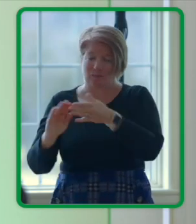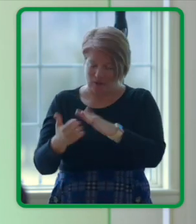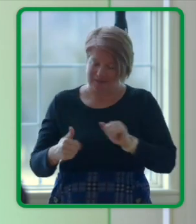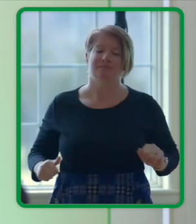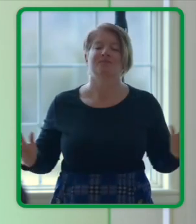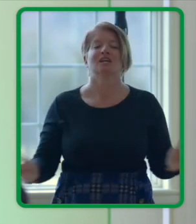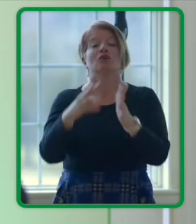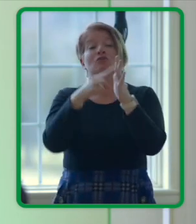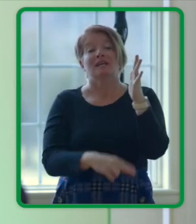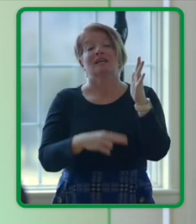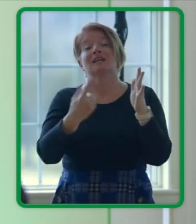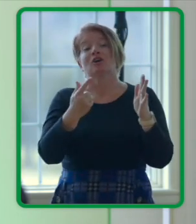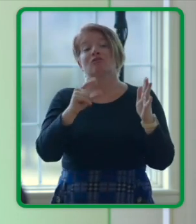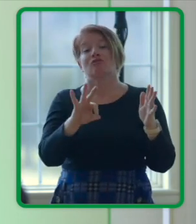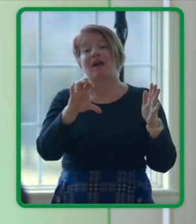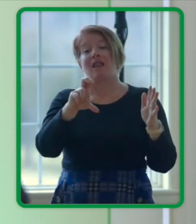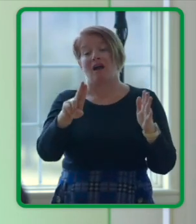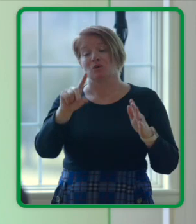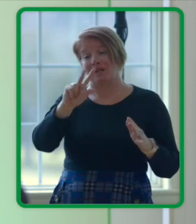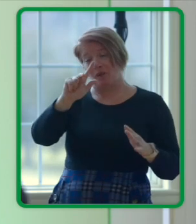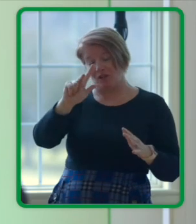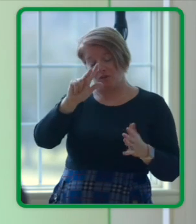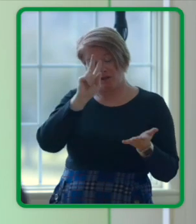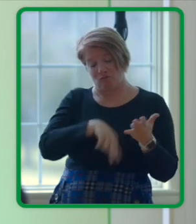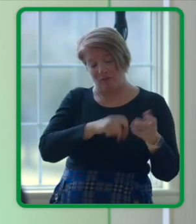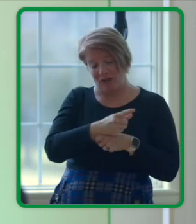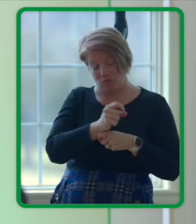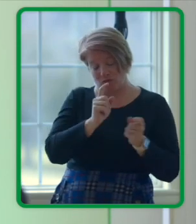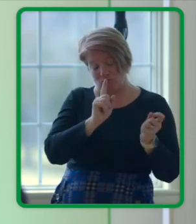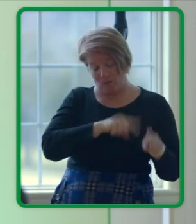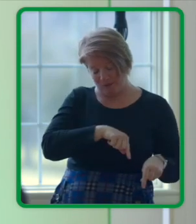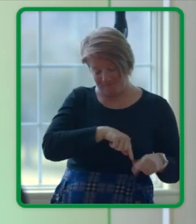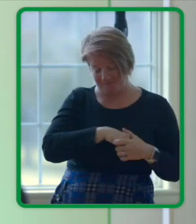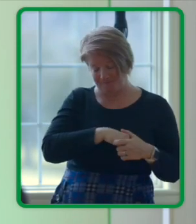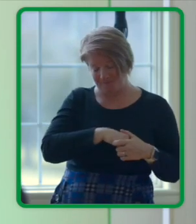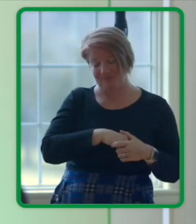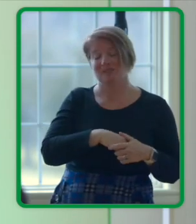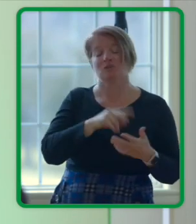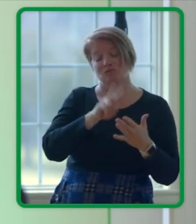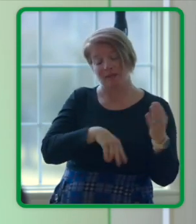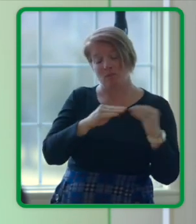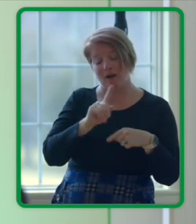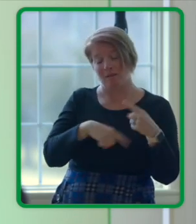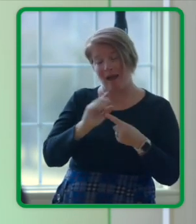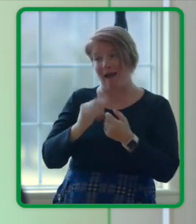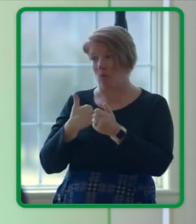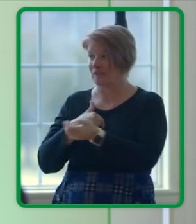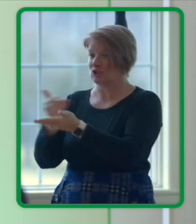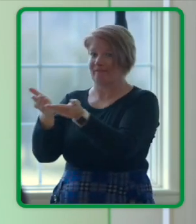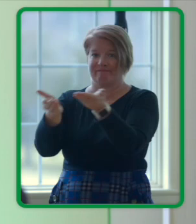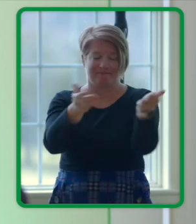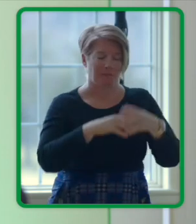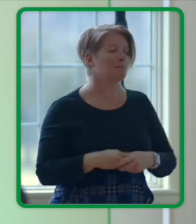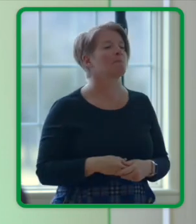Greylock's 2023 annual report and impact report to learn more about how we're serving our members and the greater community. As we